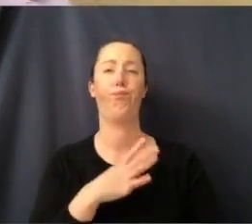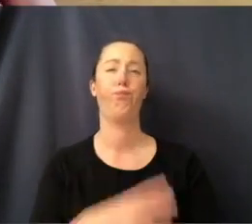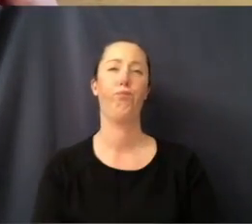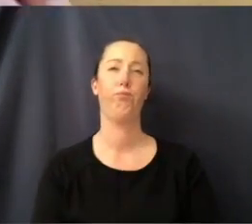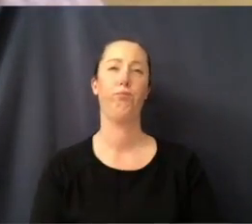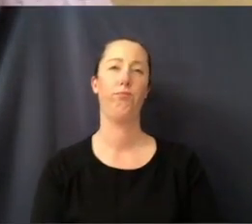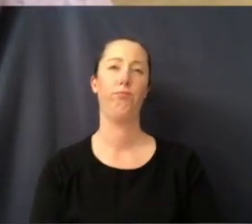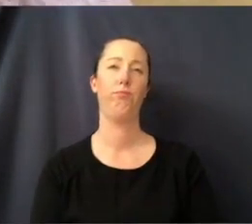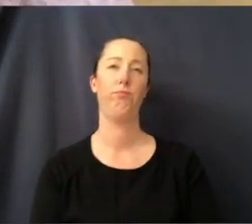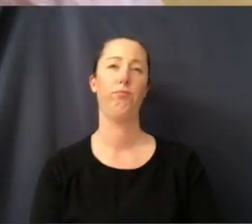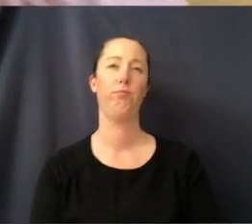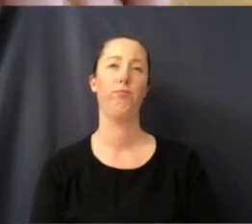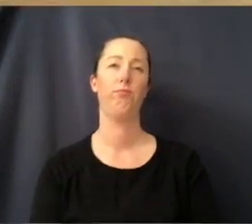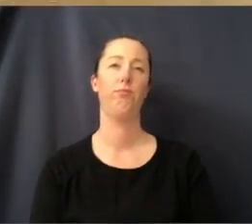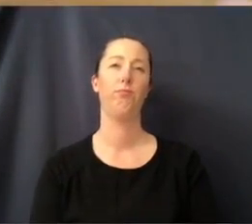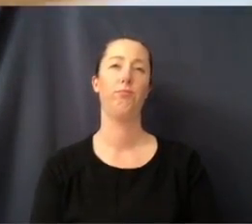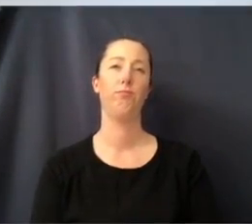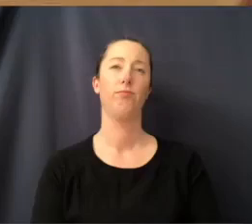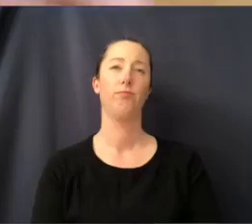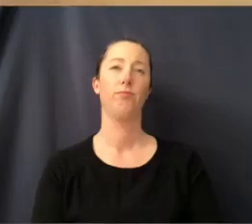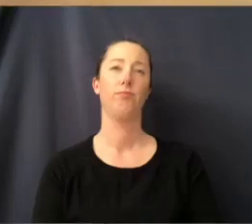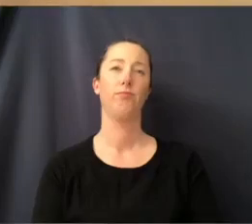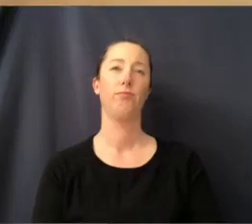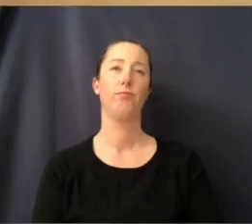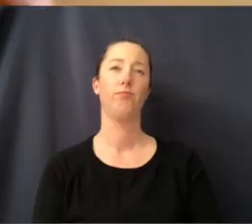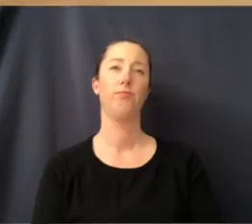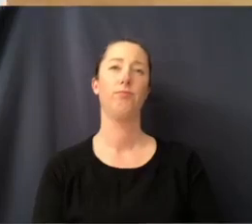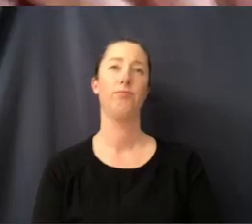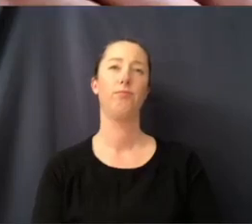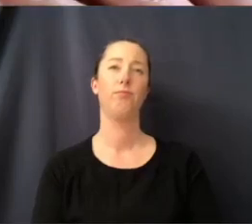like that, like mine did, it doesn't matter. It'll still work just fine.